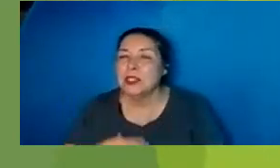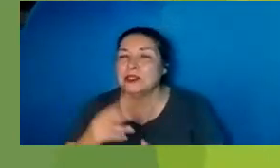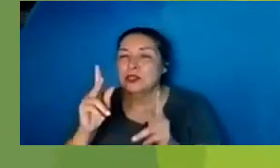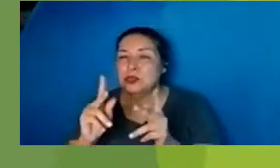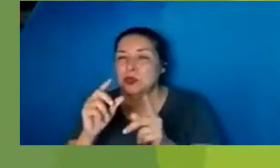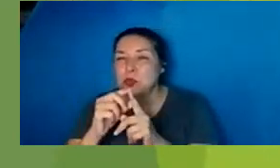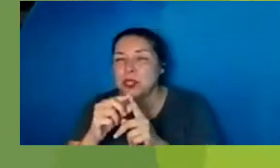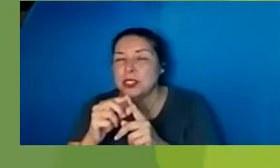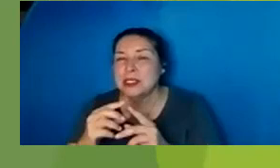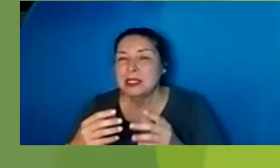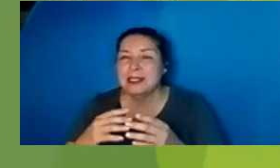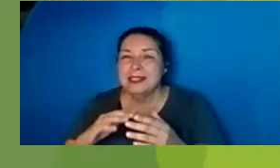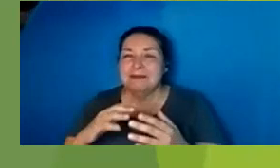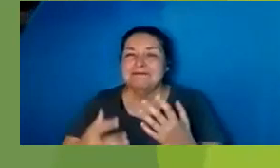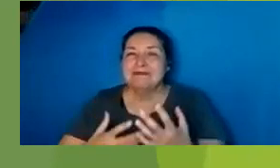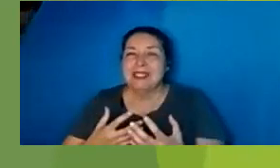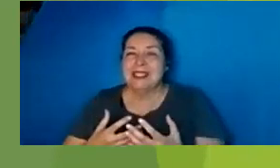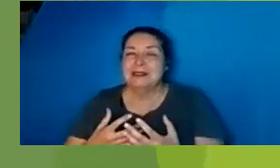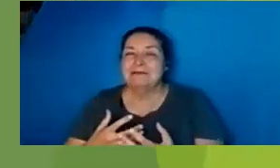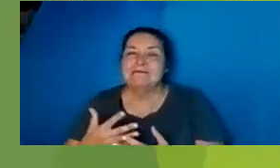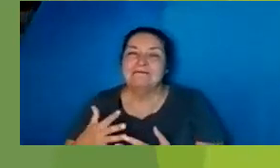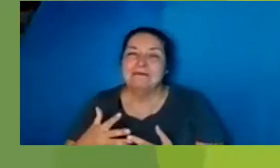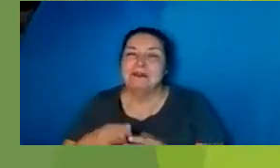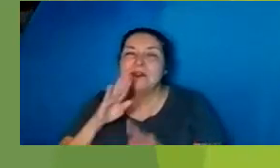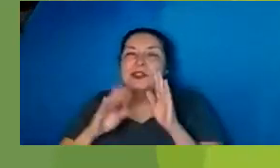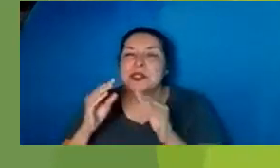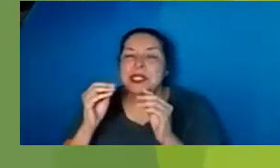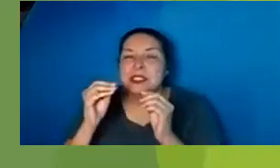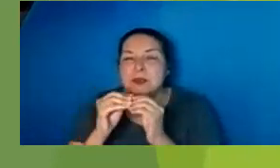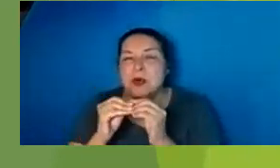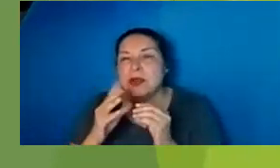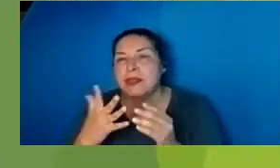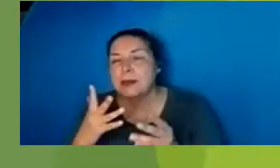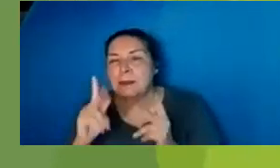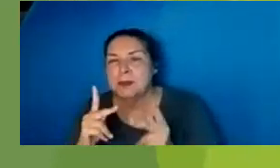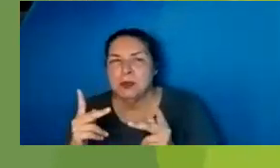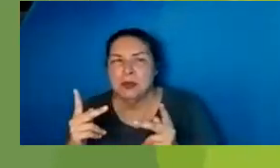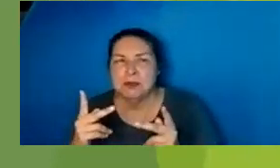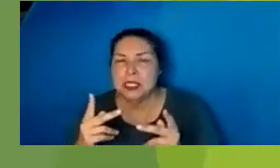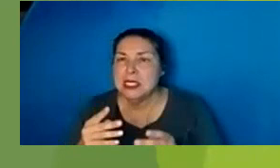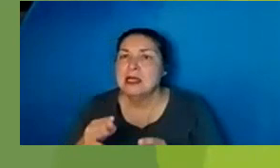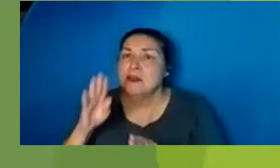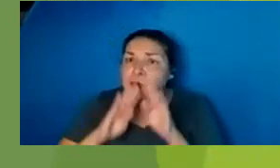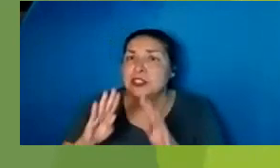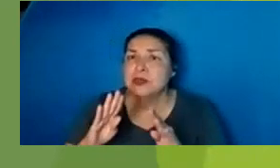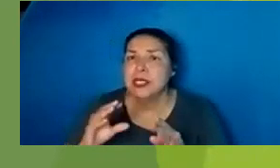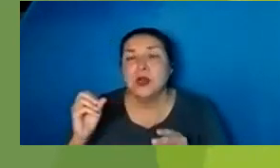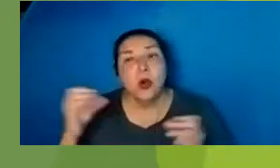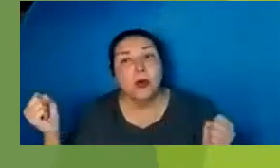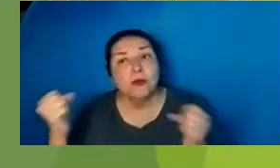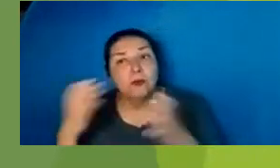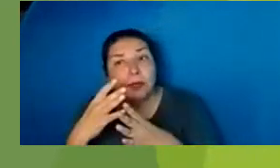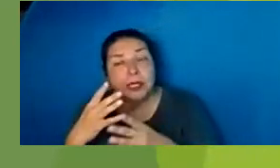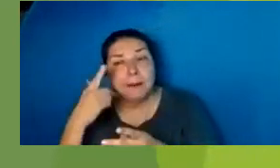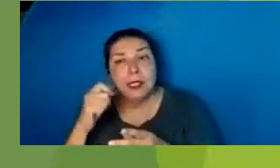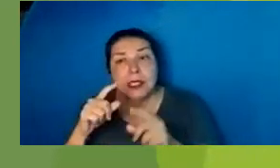I wish people would hear these words and be either outraged or terrified that the basis for them in